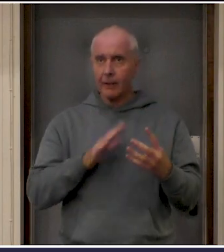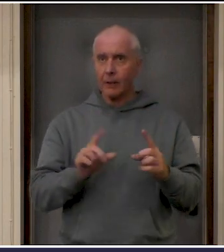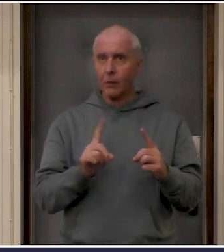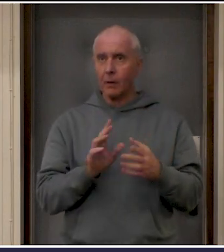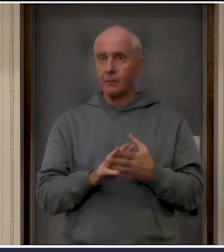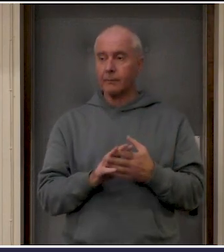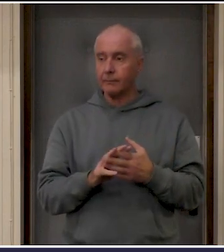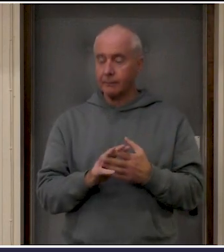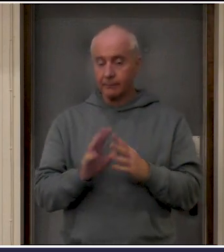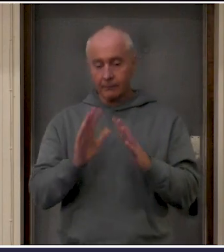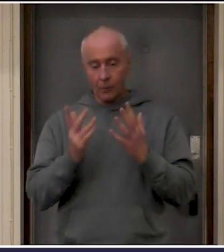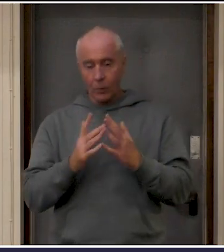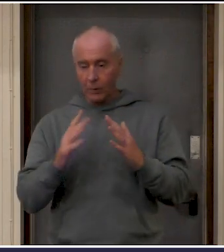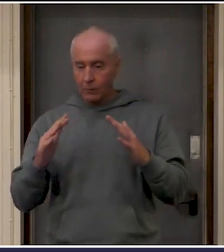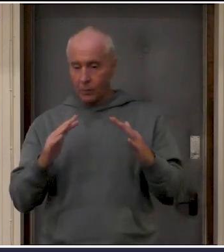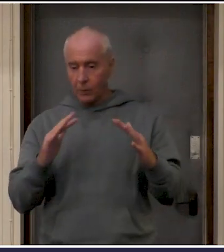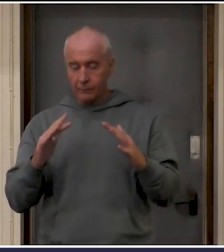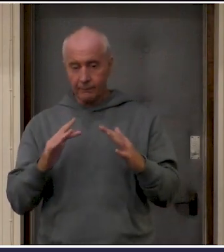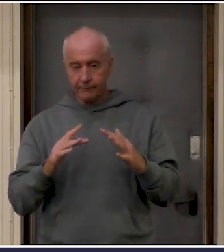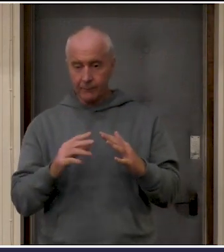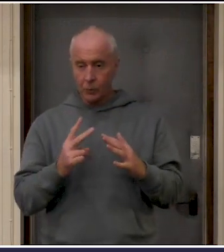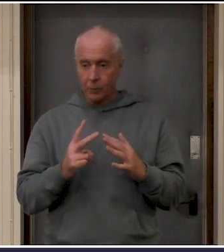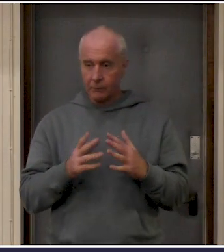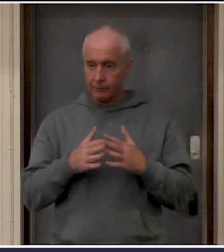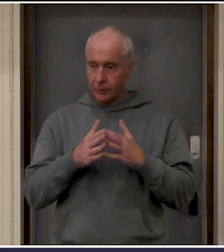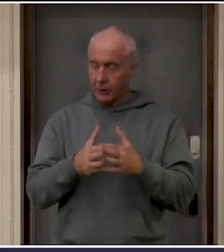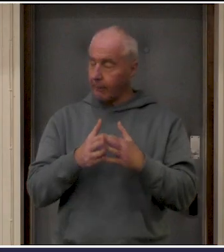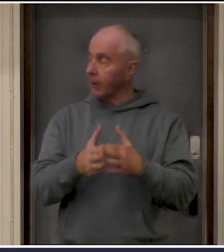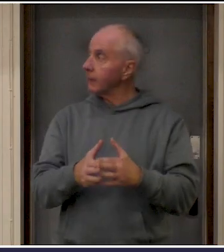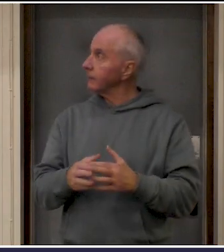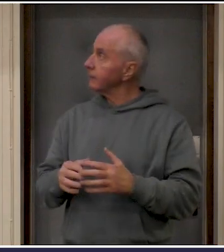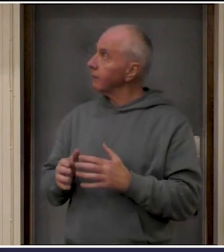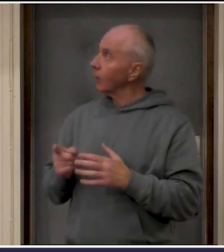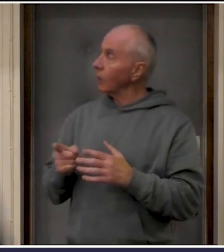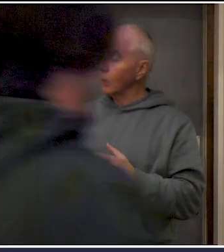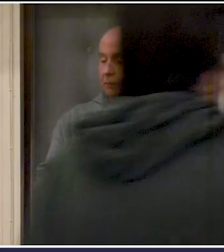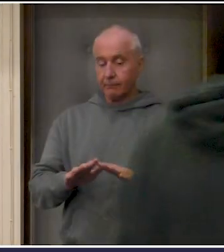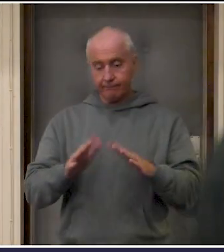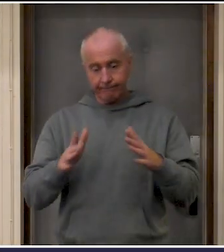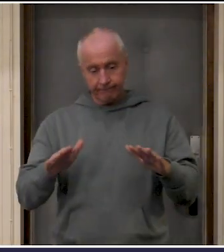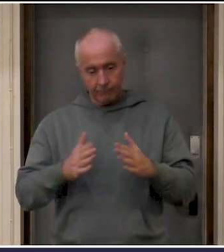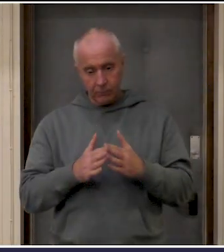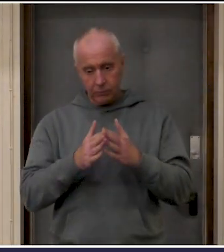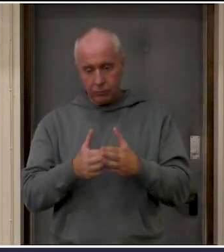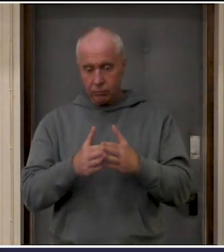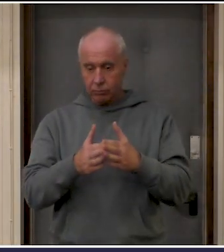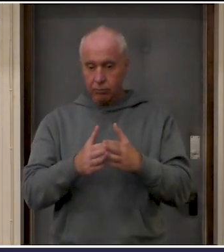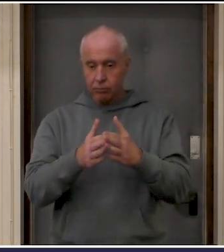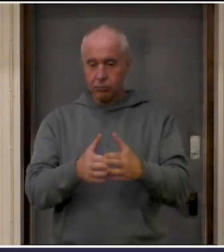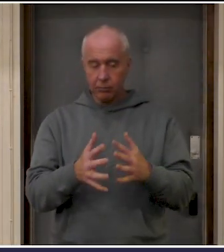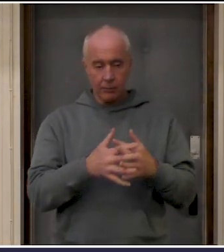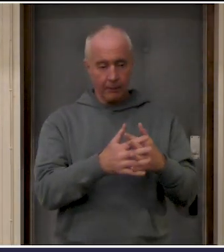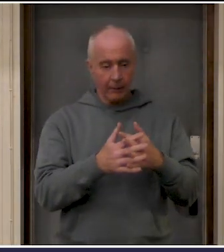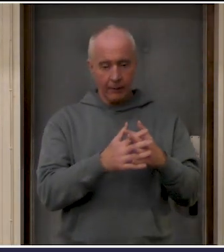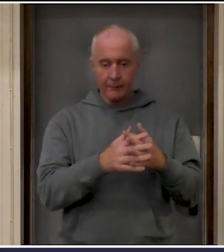conversion of a World War II Liberty ship to a manned, non-propelled barge for ocean service inspected and certified by the United States Coast